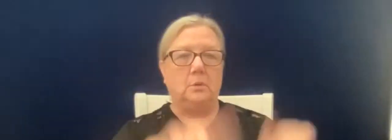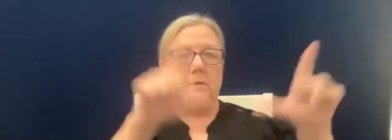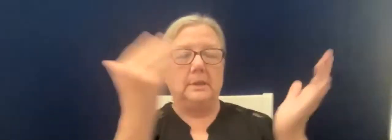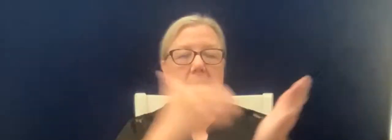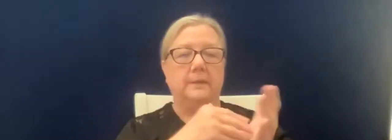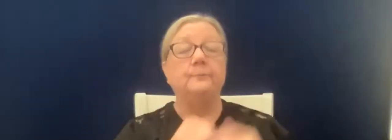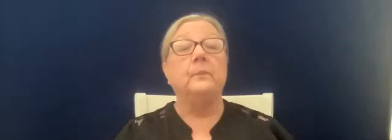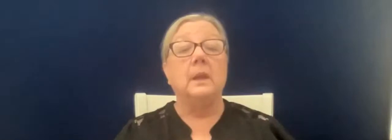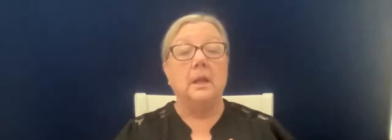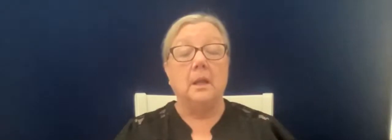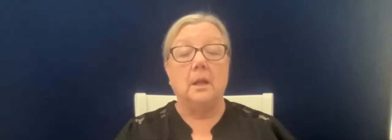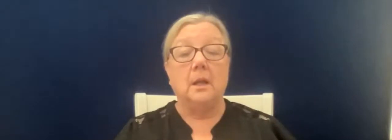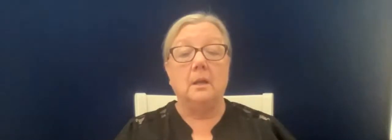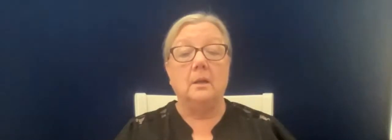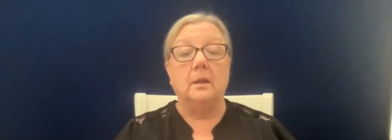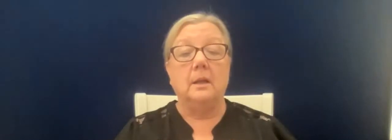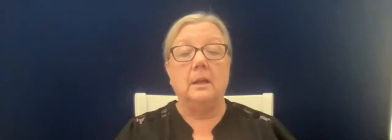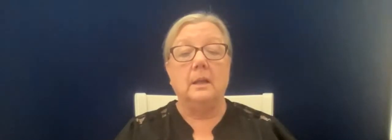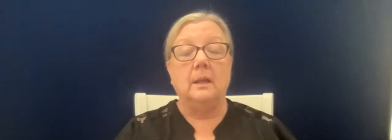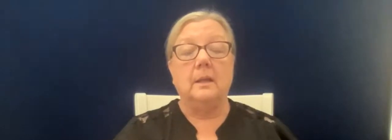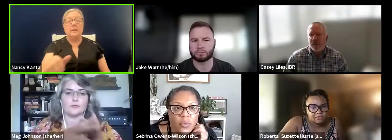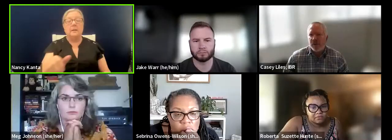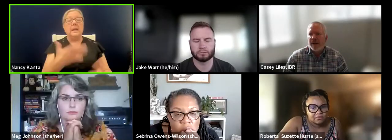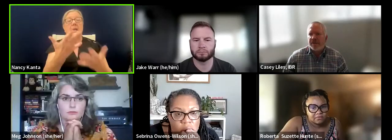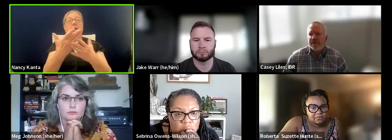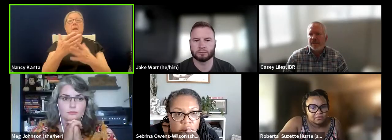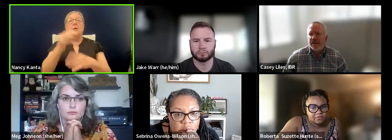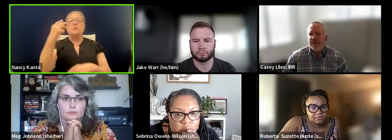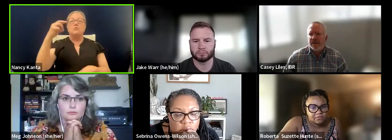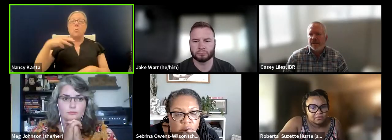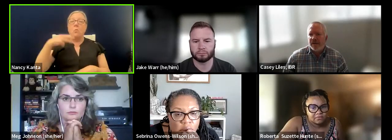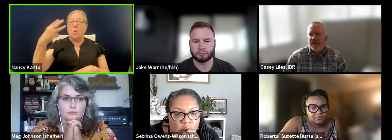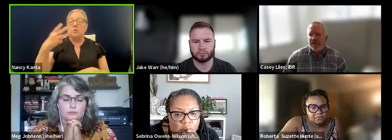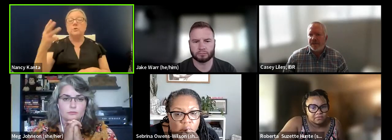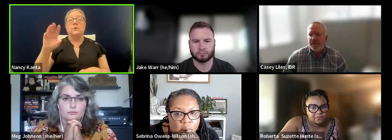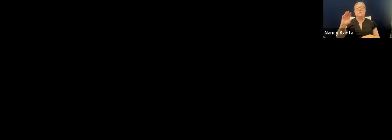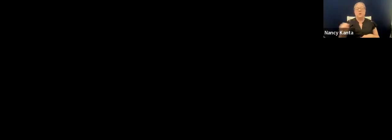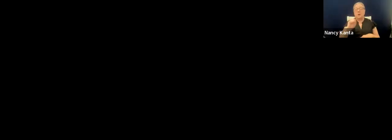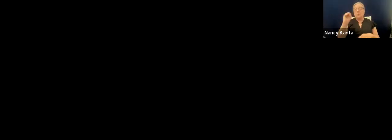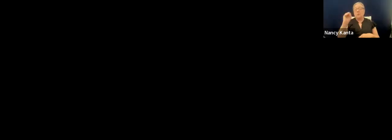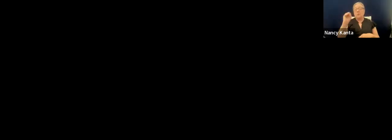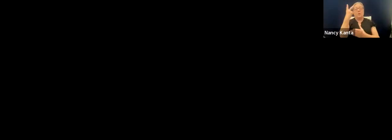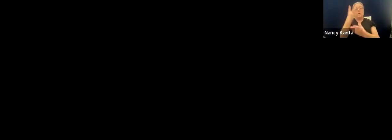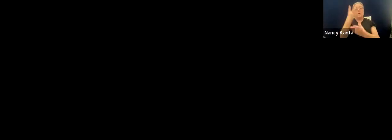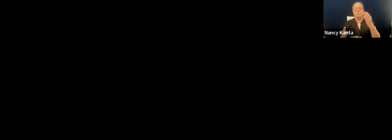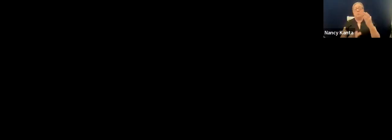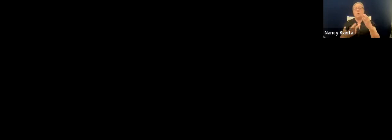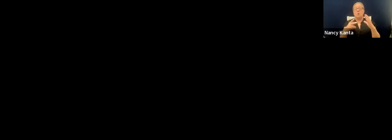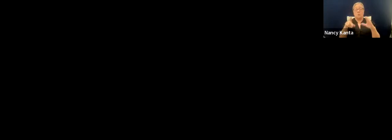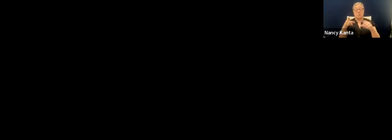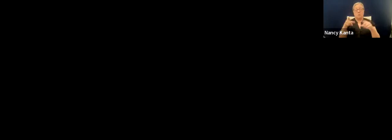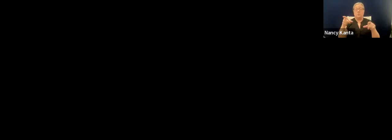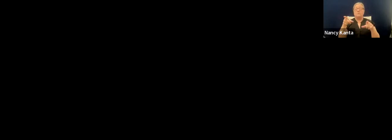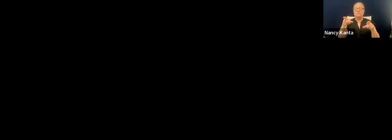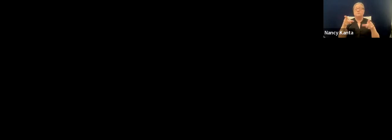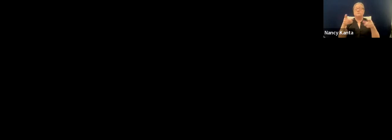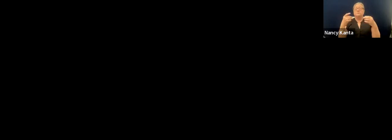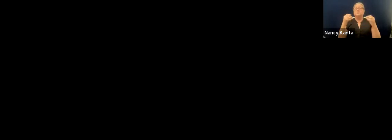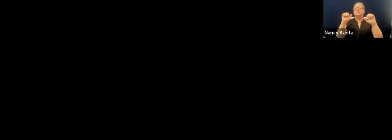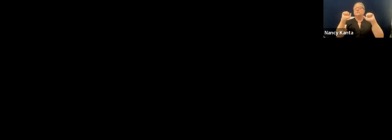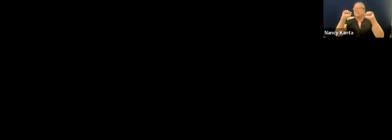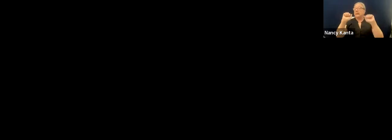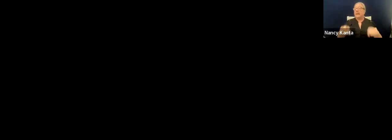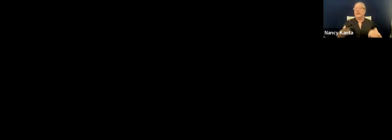both Washington and Oregon that have the potential for residential